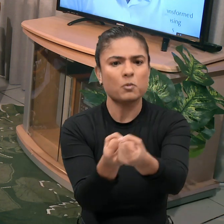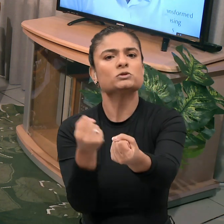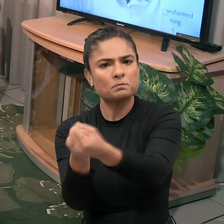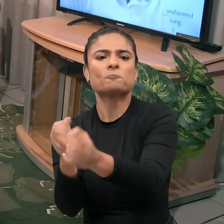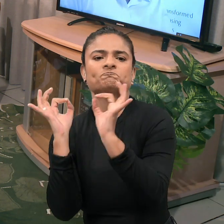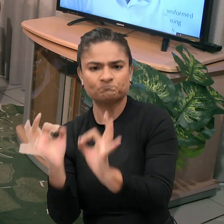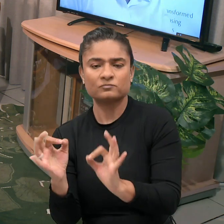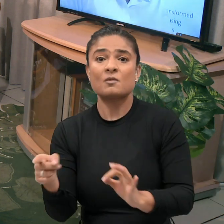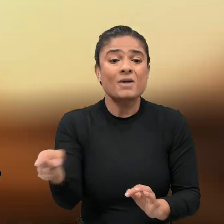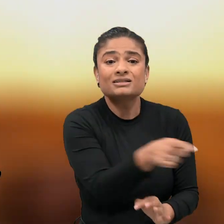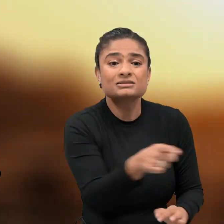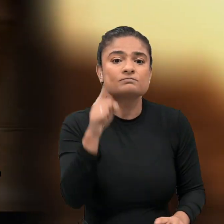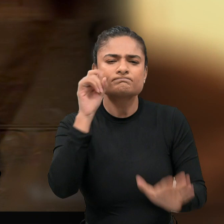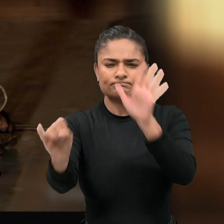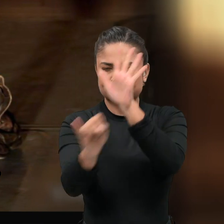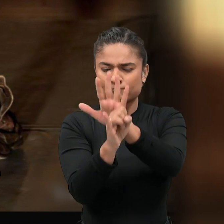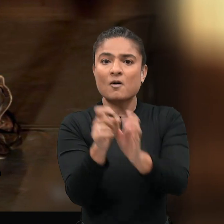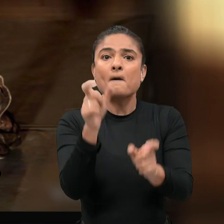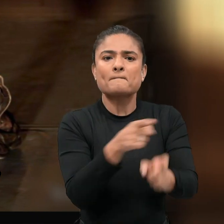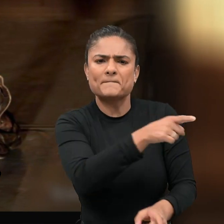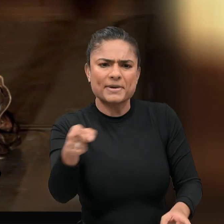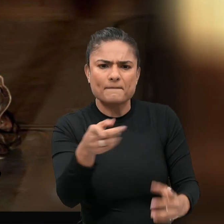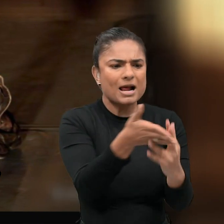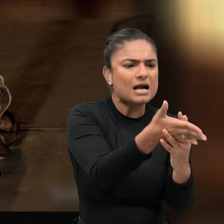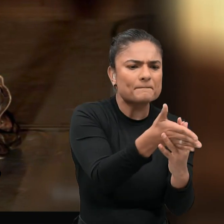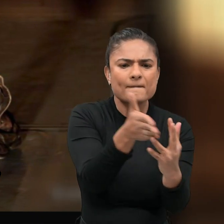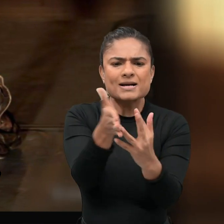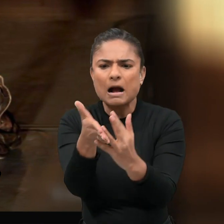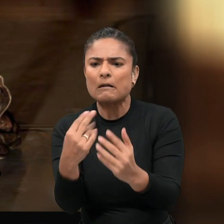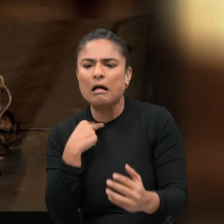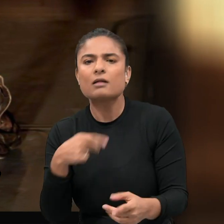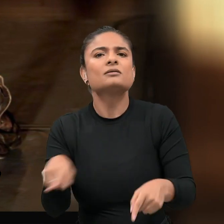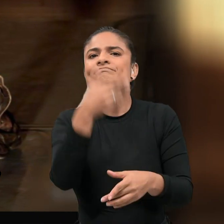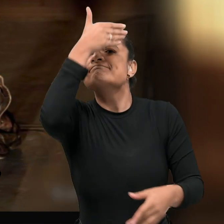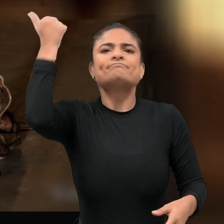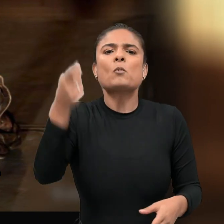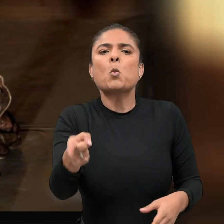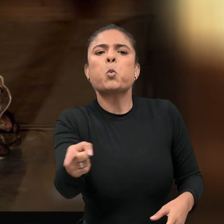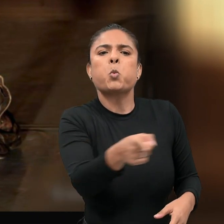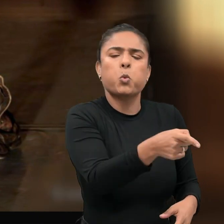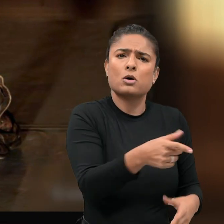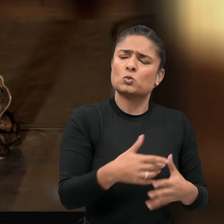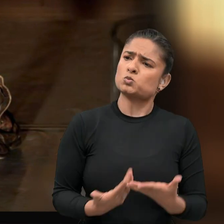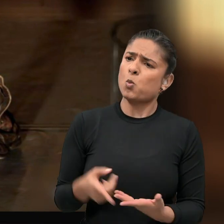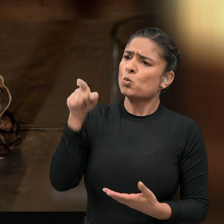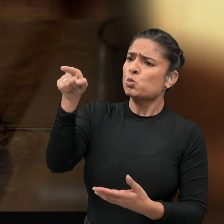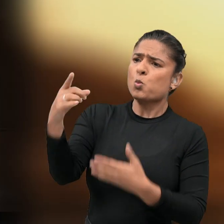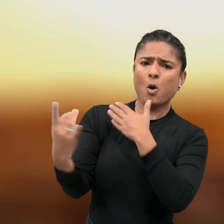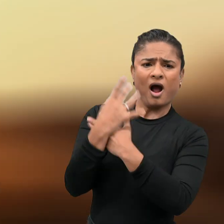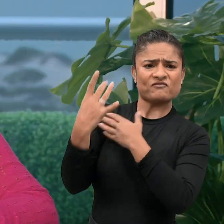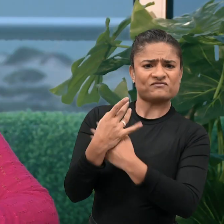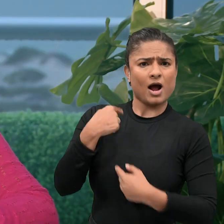even organizations that we support, they struggle a lot to identify them because of the gaps that exist. So, Lindy,